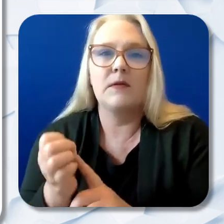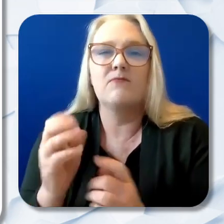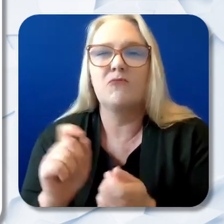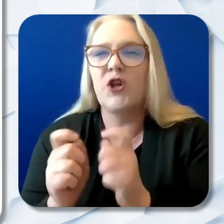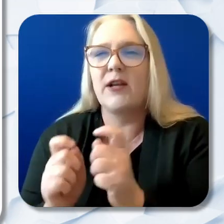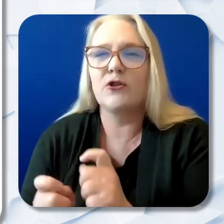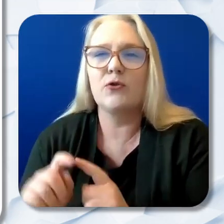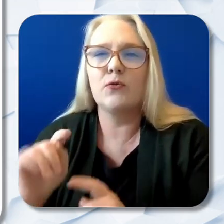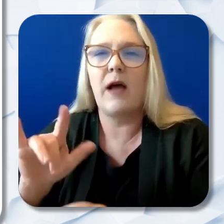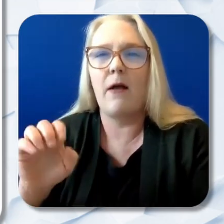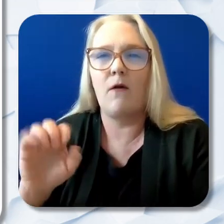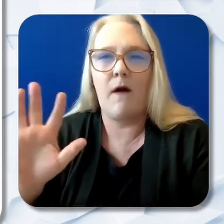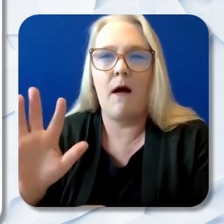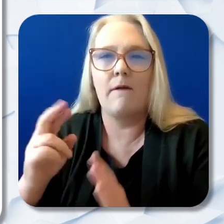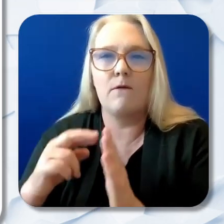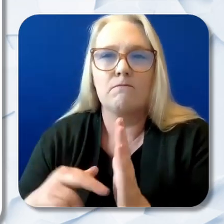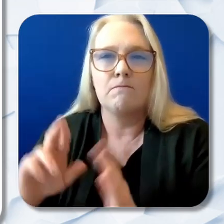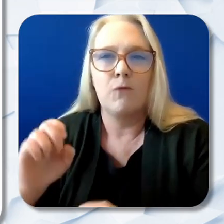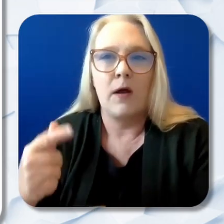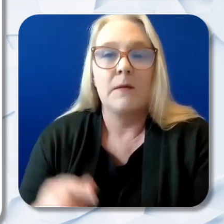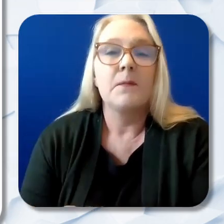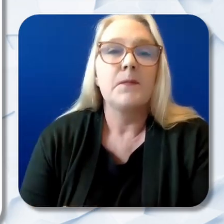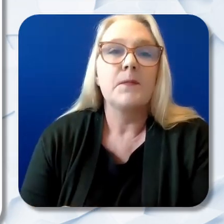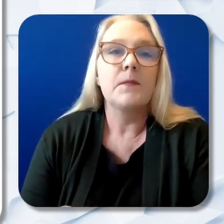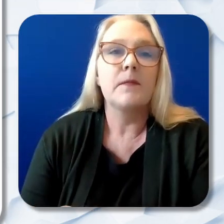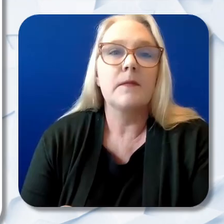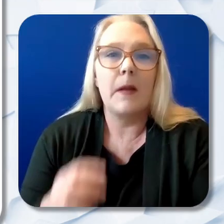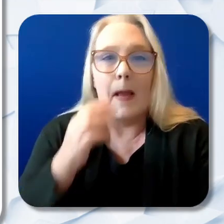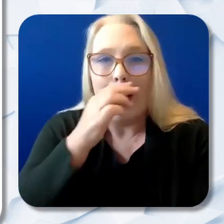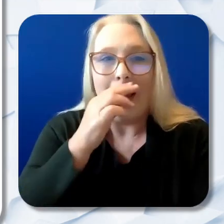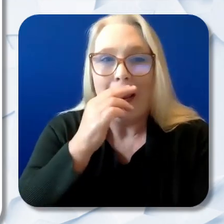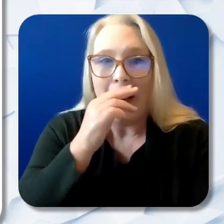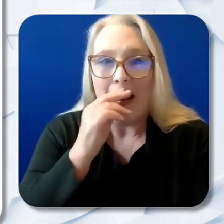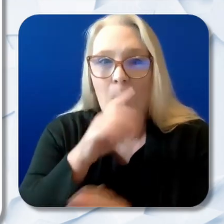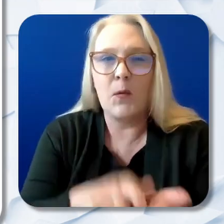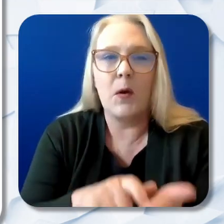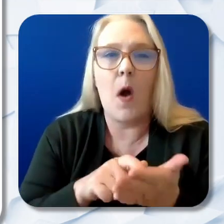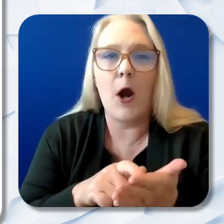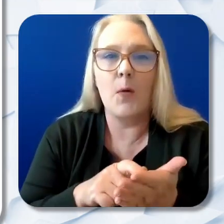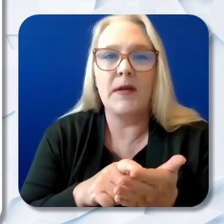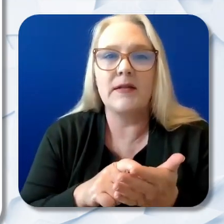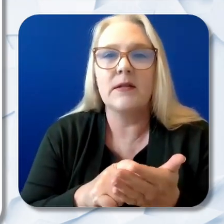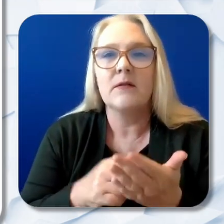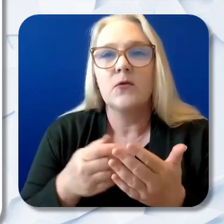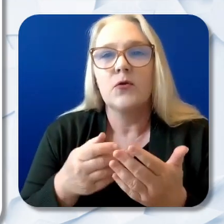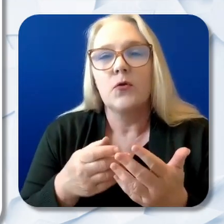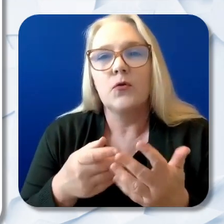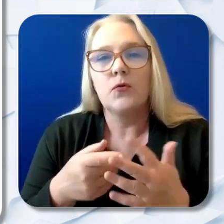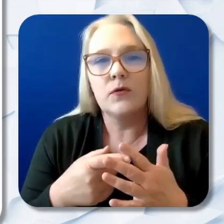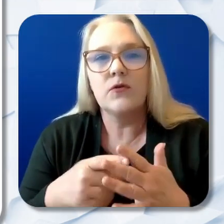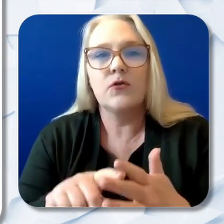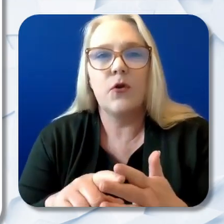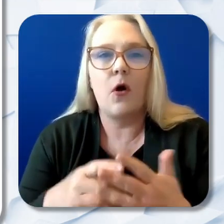Requirements to phase in implementation of the CLAS and class environment tool and additional